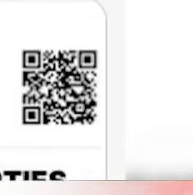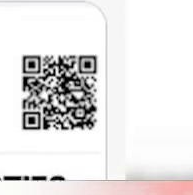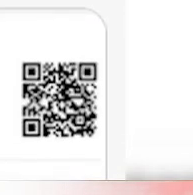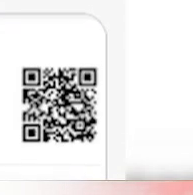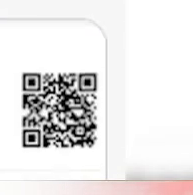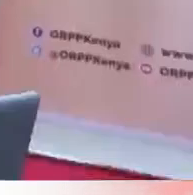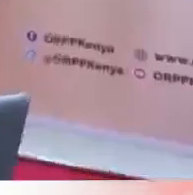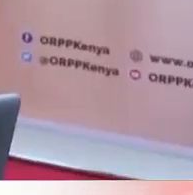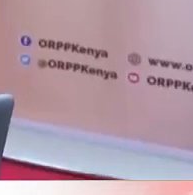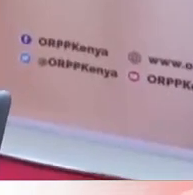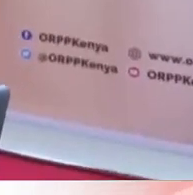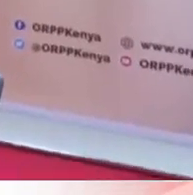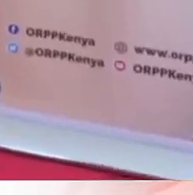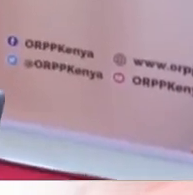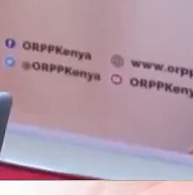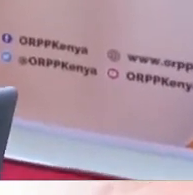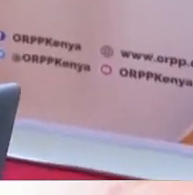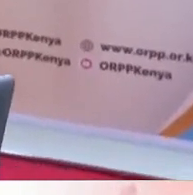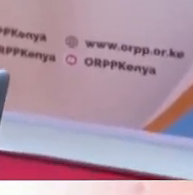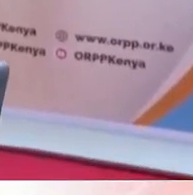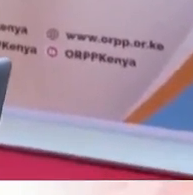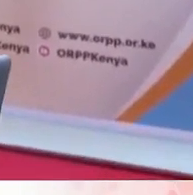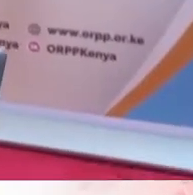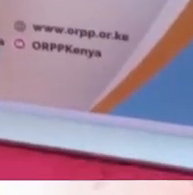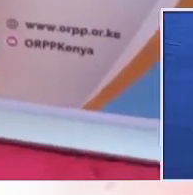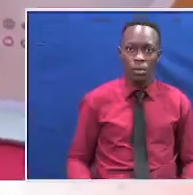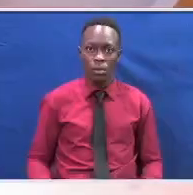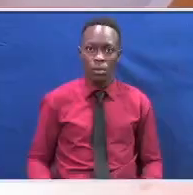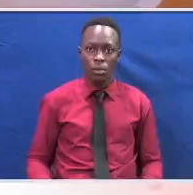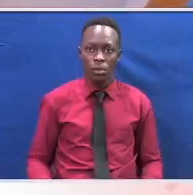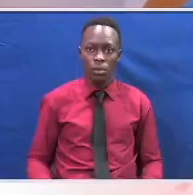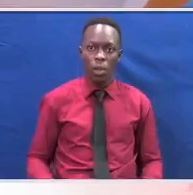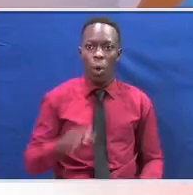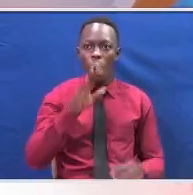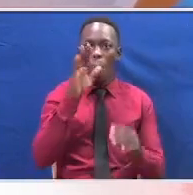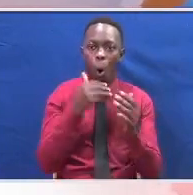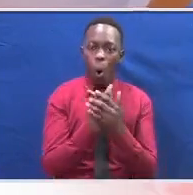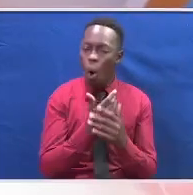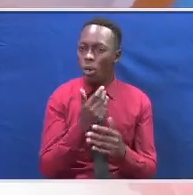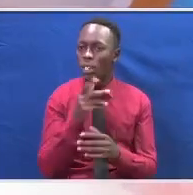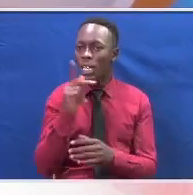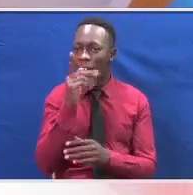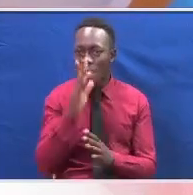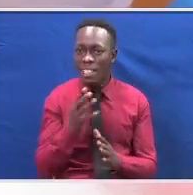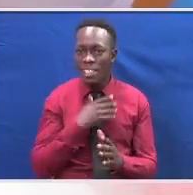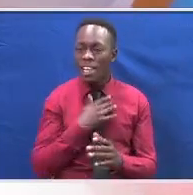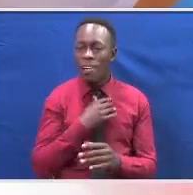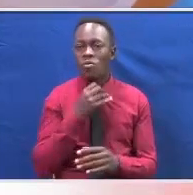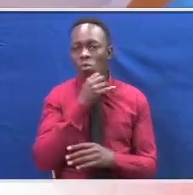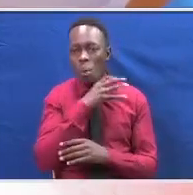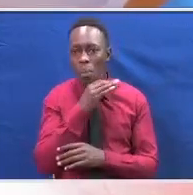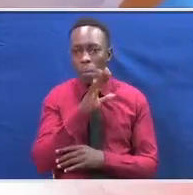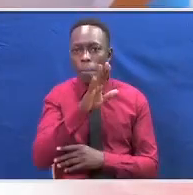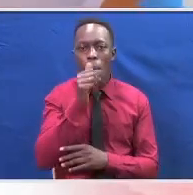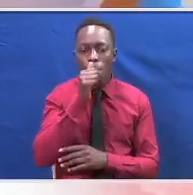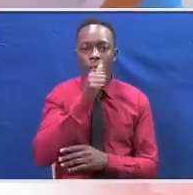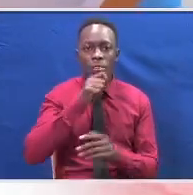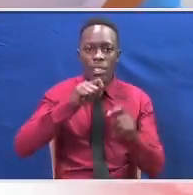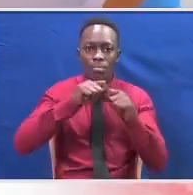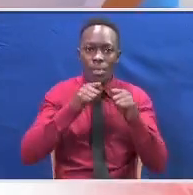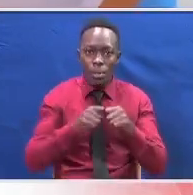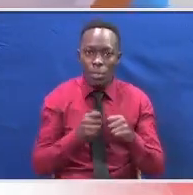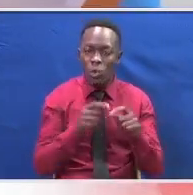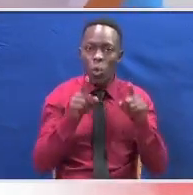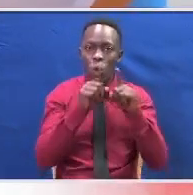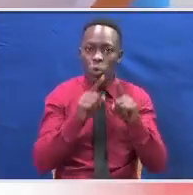the registrar of political parties, Anne Nderito, whom Kenyans want to authorize their removal through a press statement, affirmed